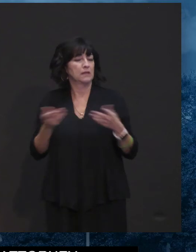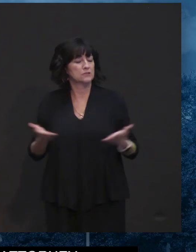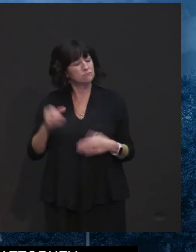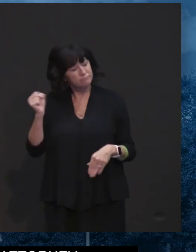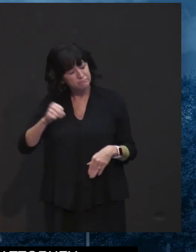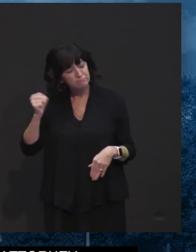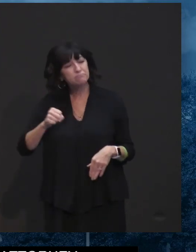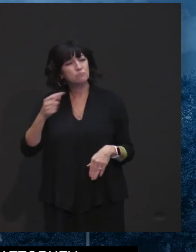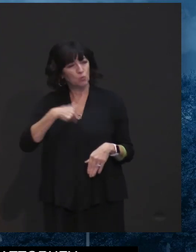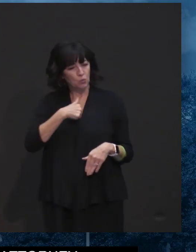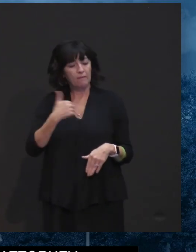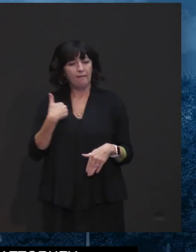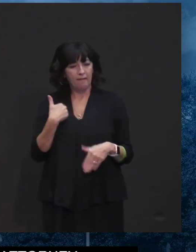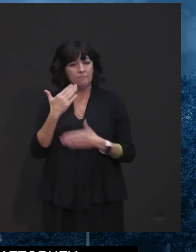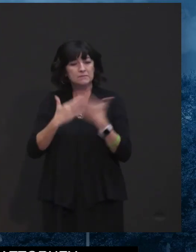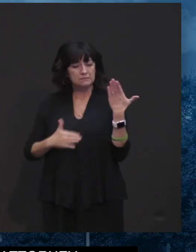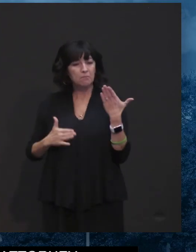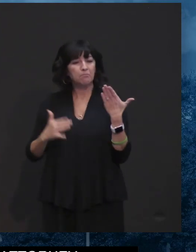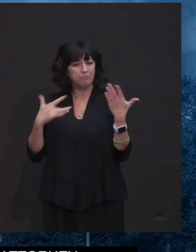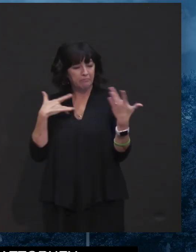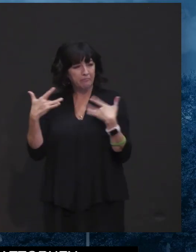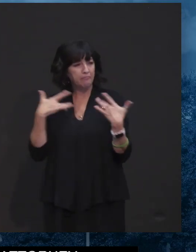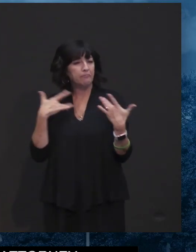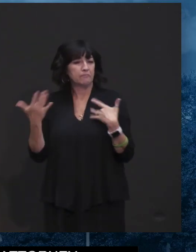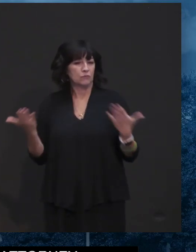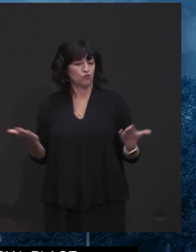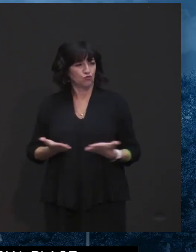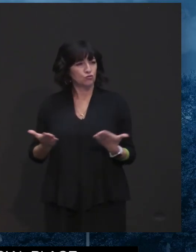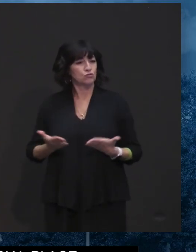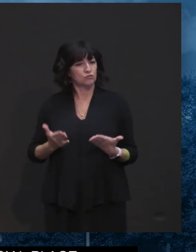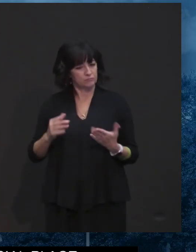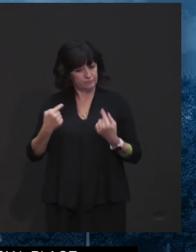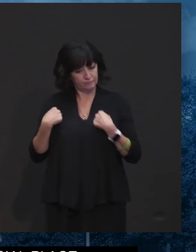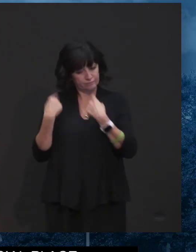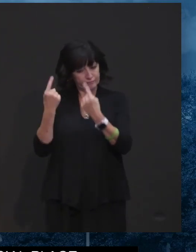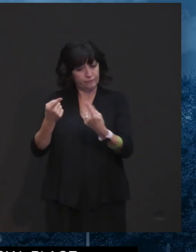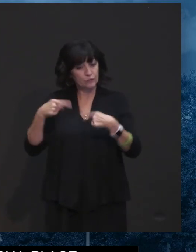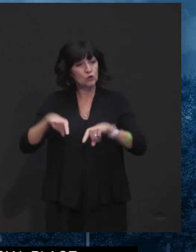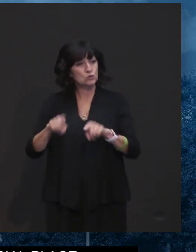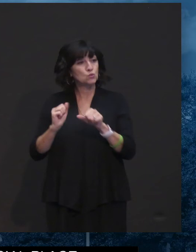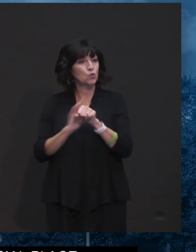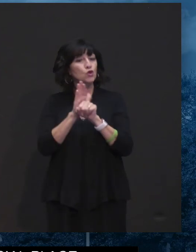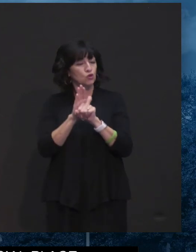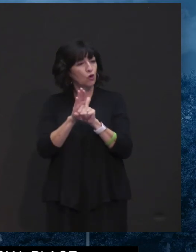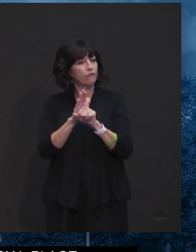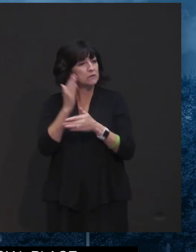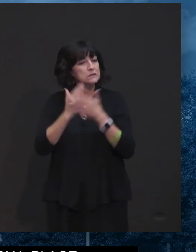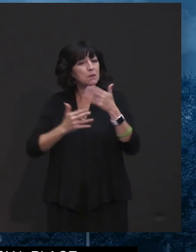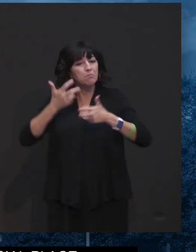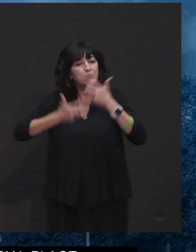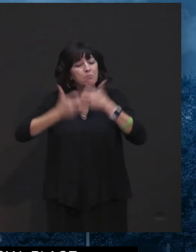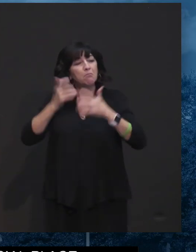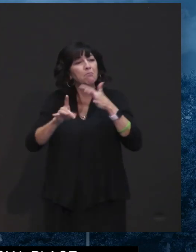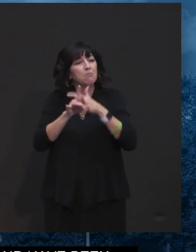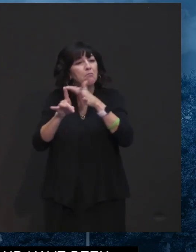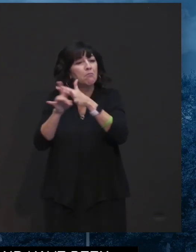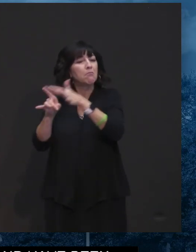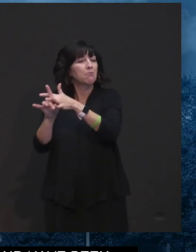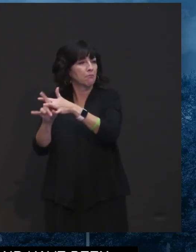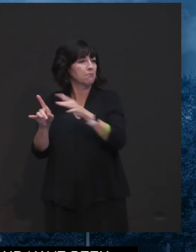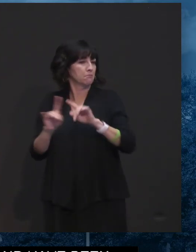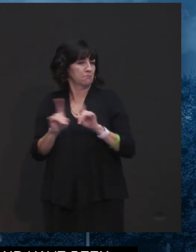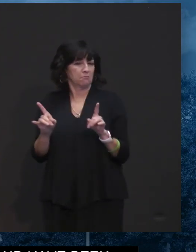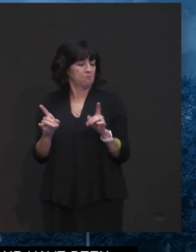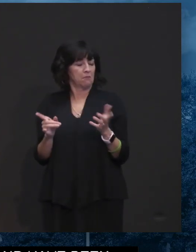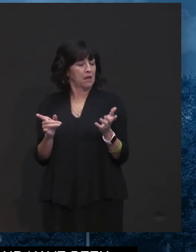to time, and have been, particularly during this time of COVID-19. But I feel pretty comfortable about it. Attorney General,